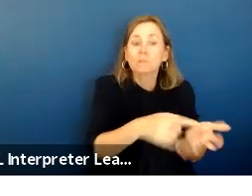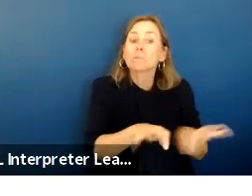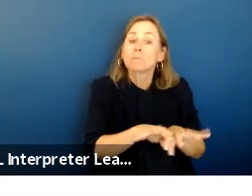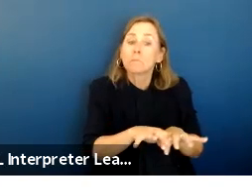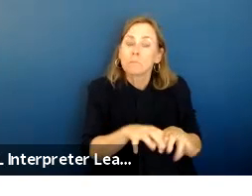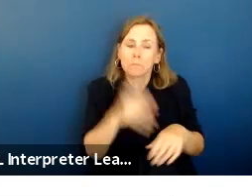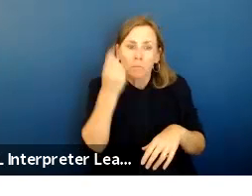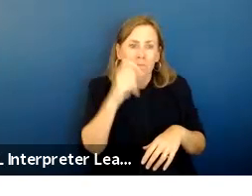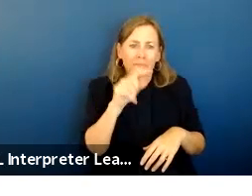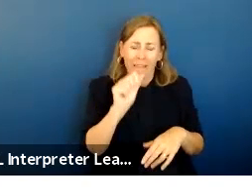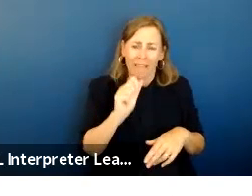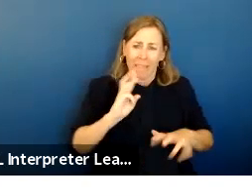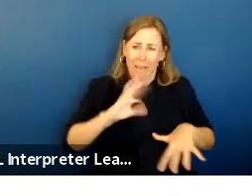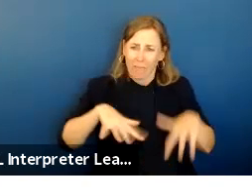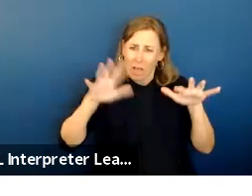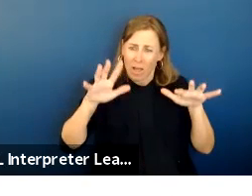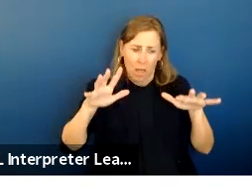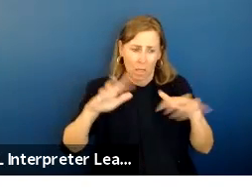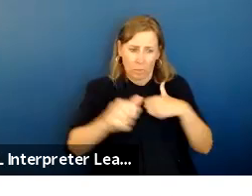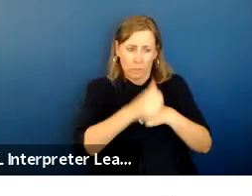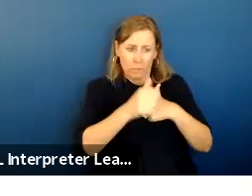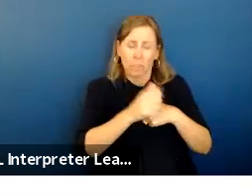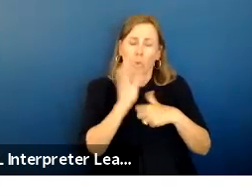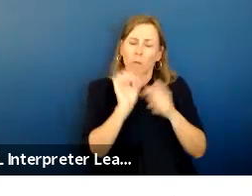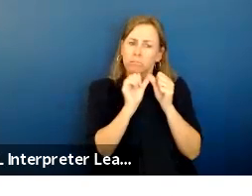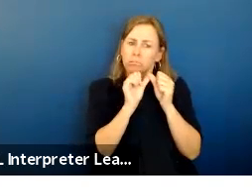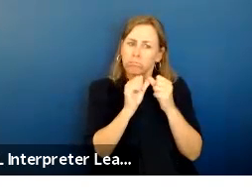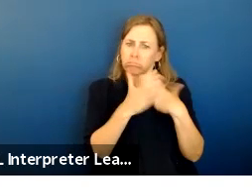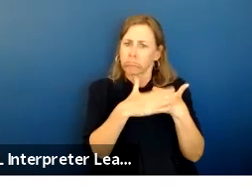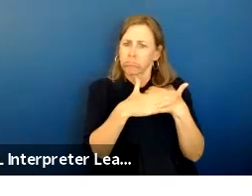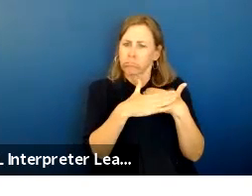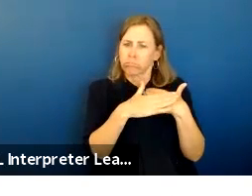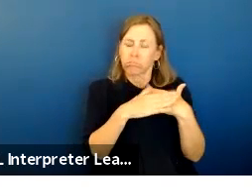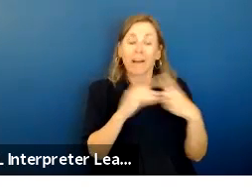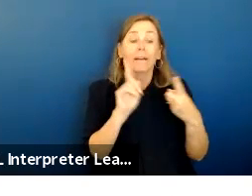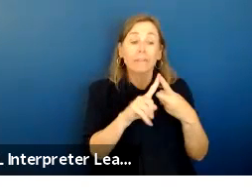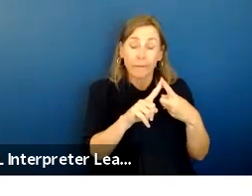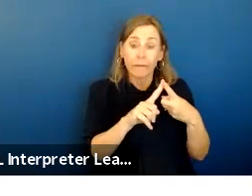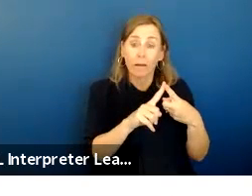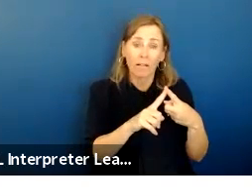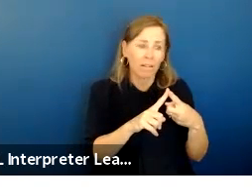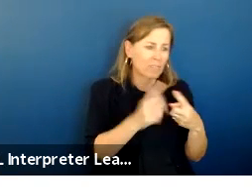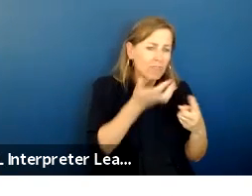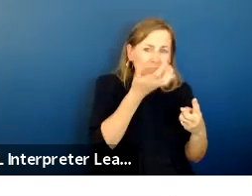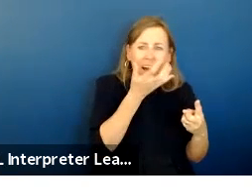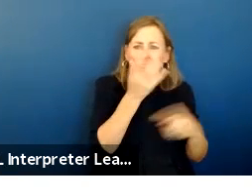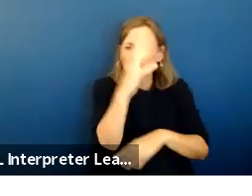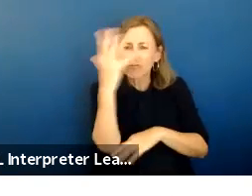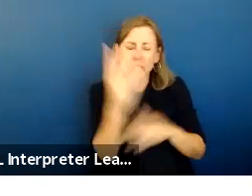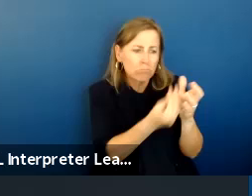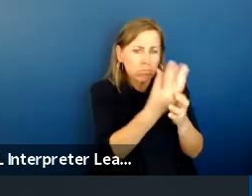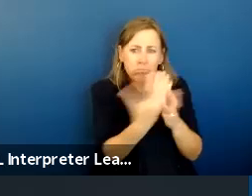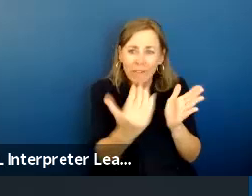will remain significantly higher until vegetation is restored and the watershed is stabilized.